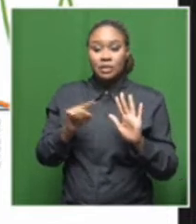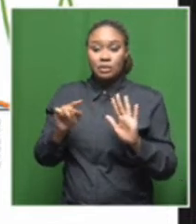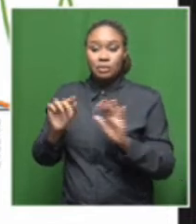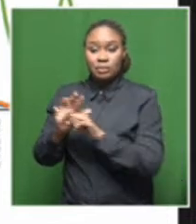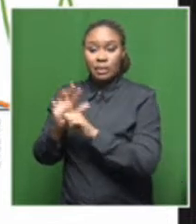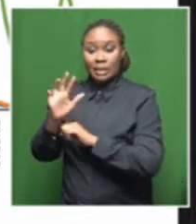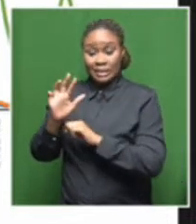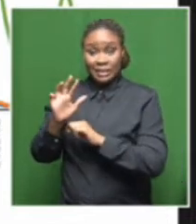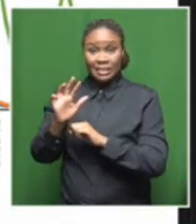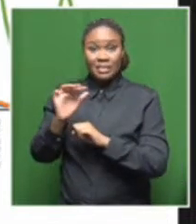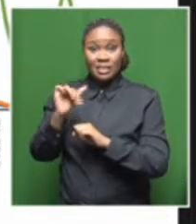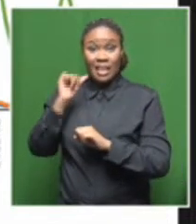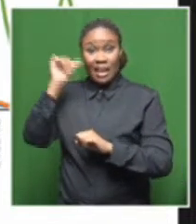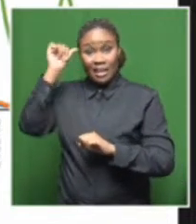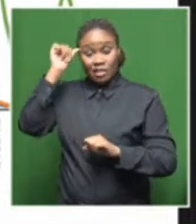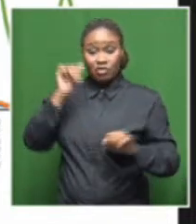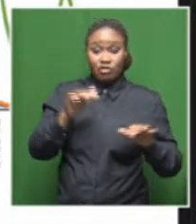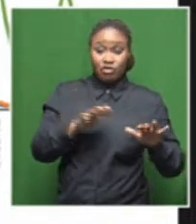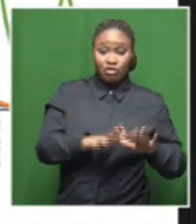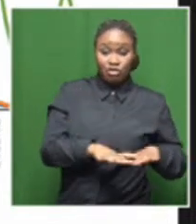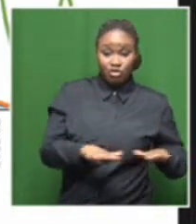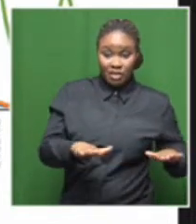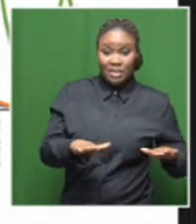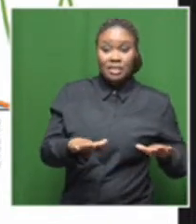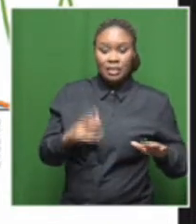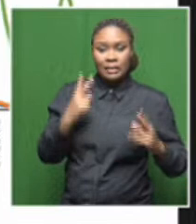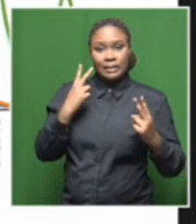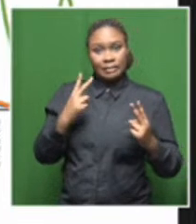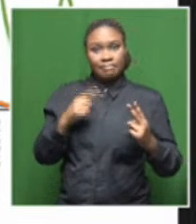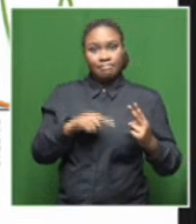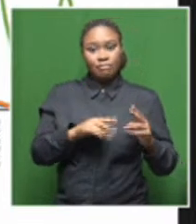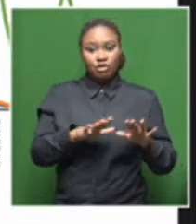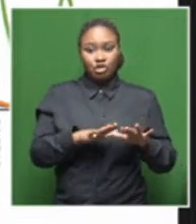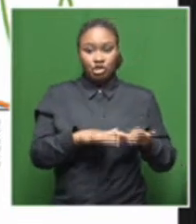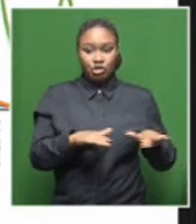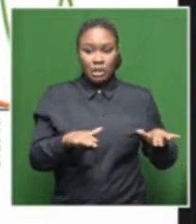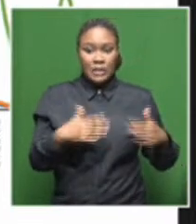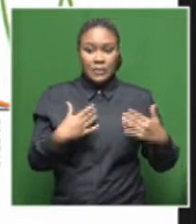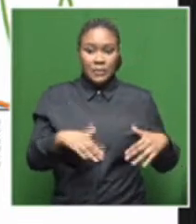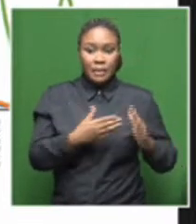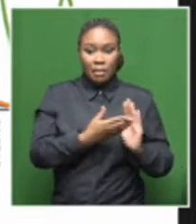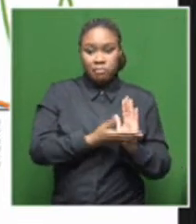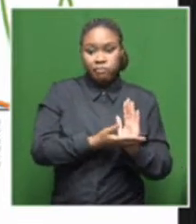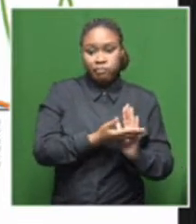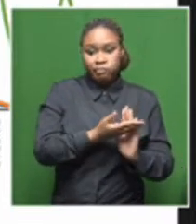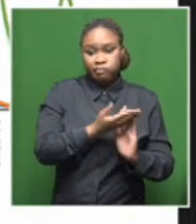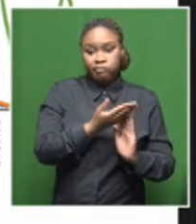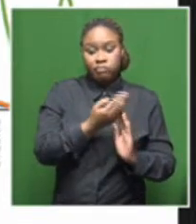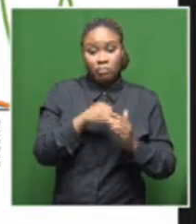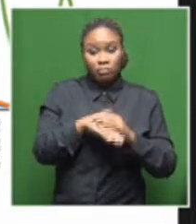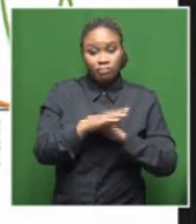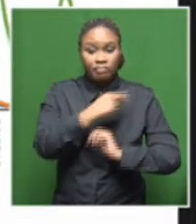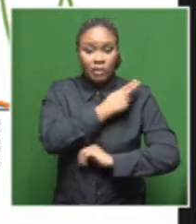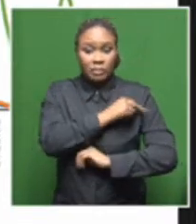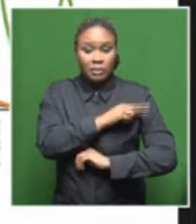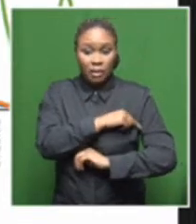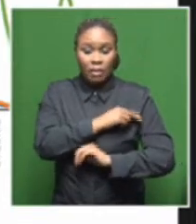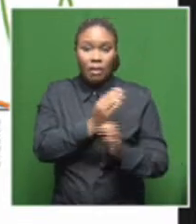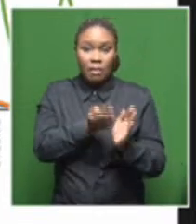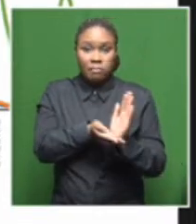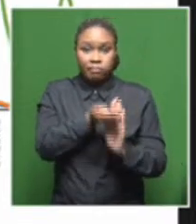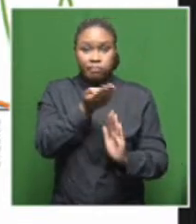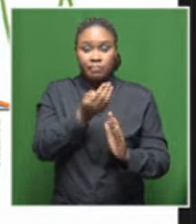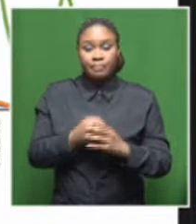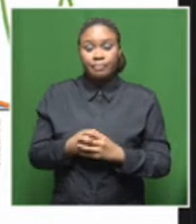number of admissions, you can see that children make up a very small proportion of the overall admissions. And in fact, there were